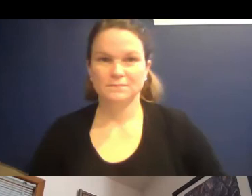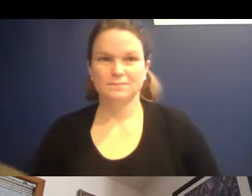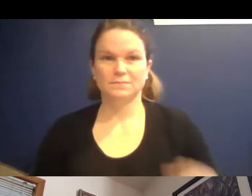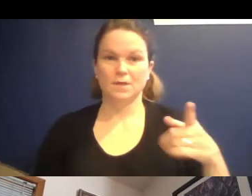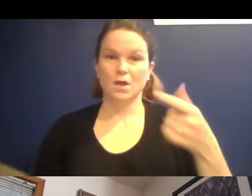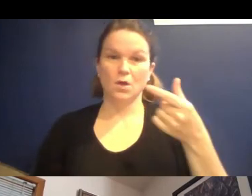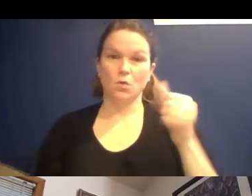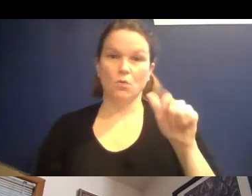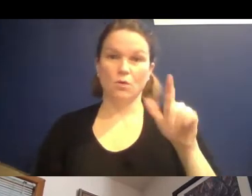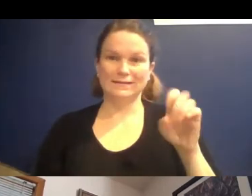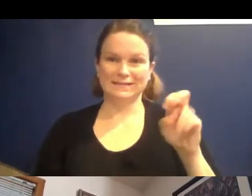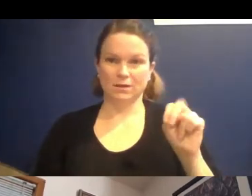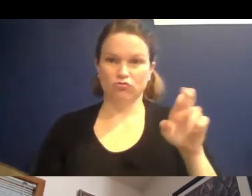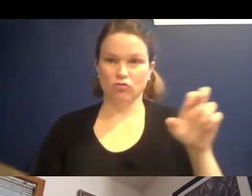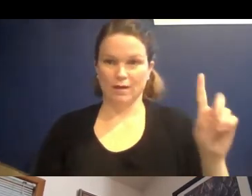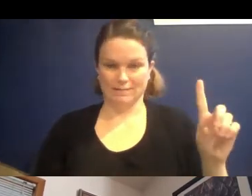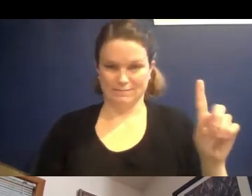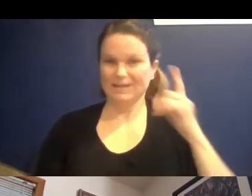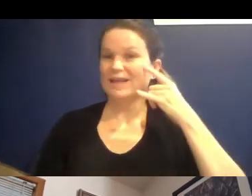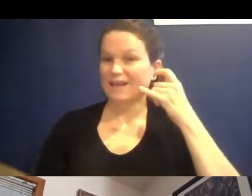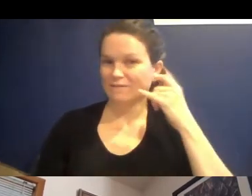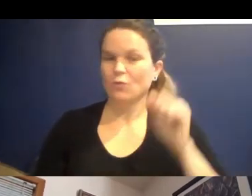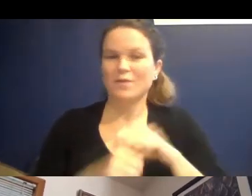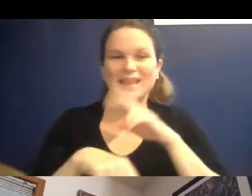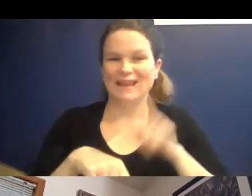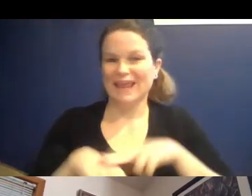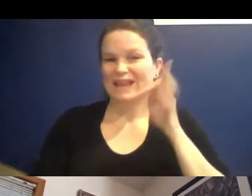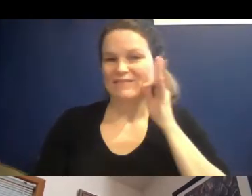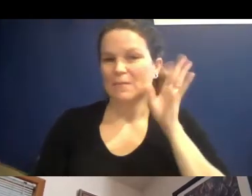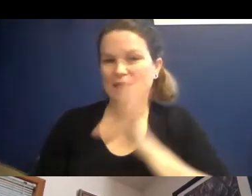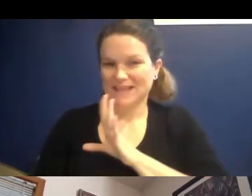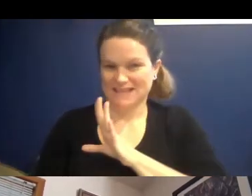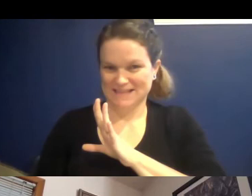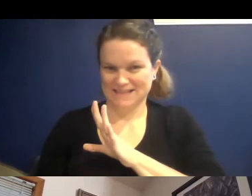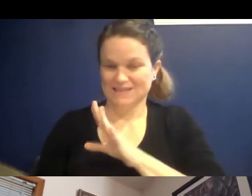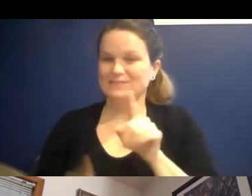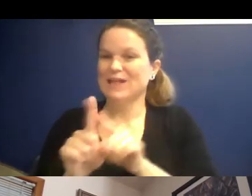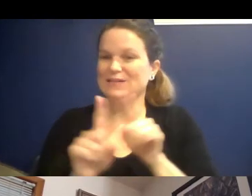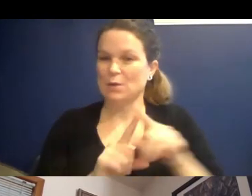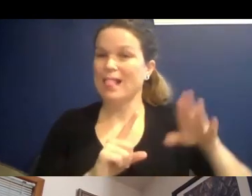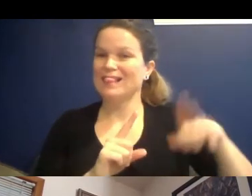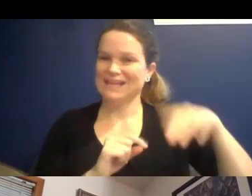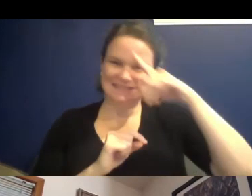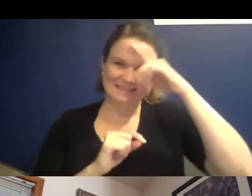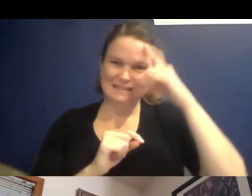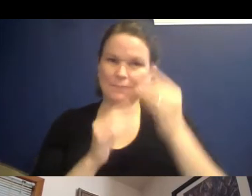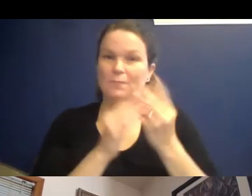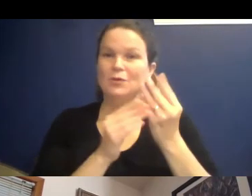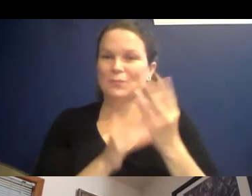goldenrod, California goldenrod, with a native bee on it. And it's also a late summer blooming